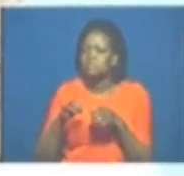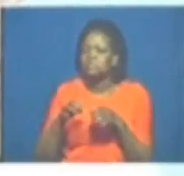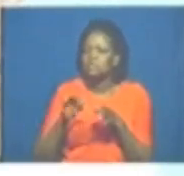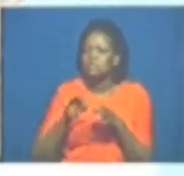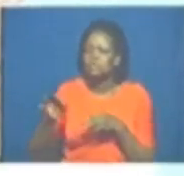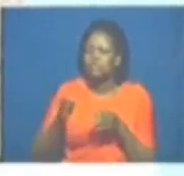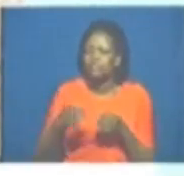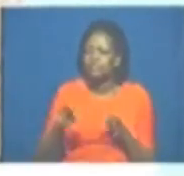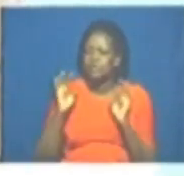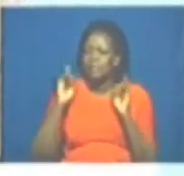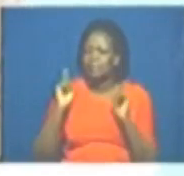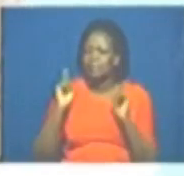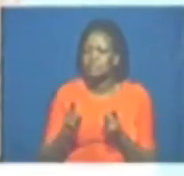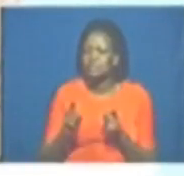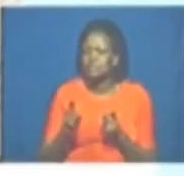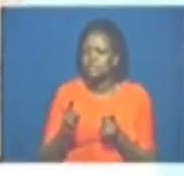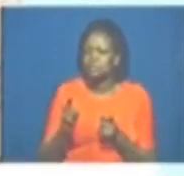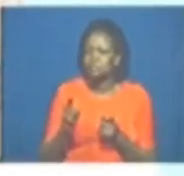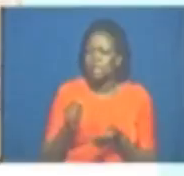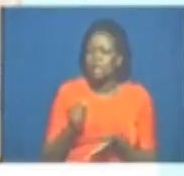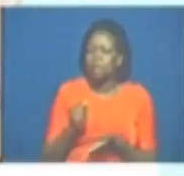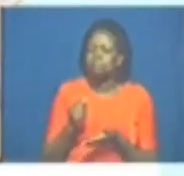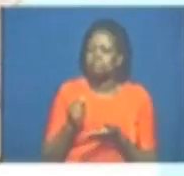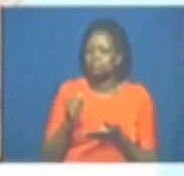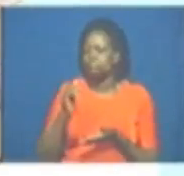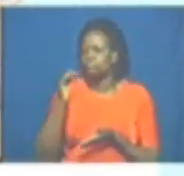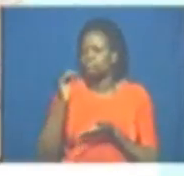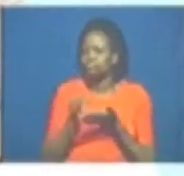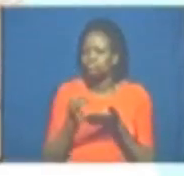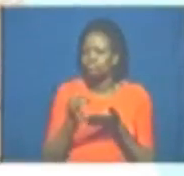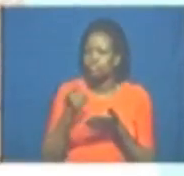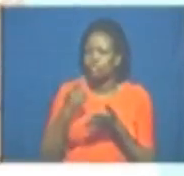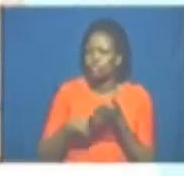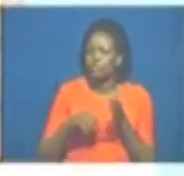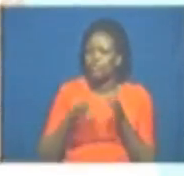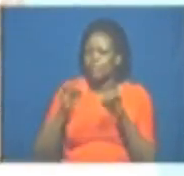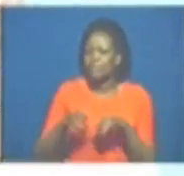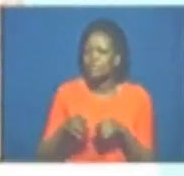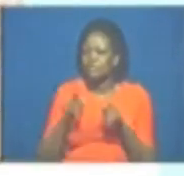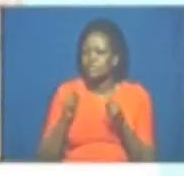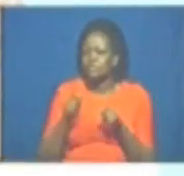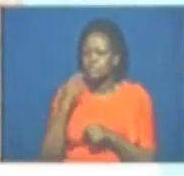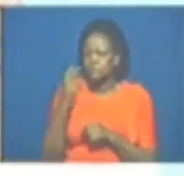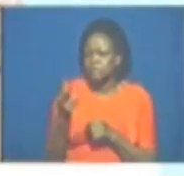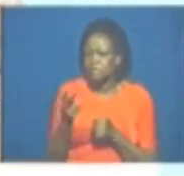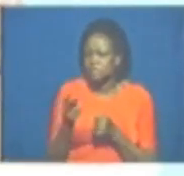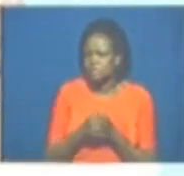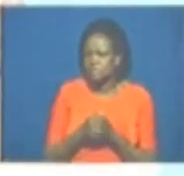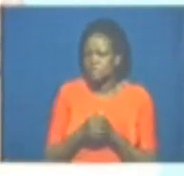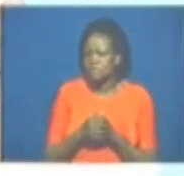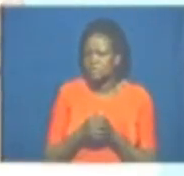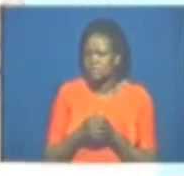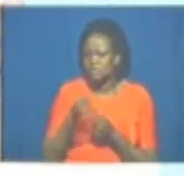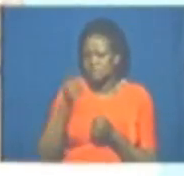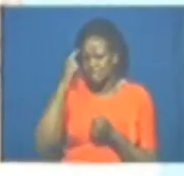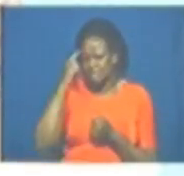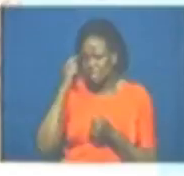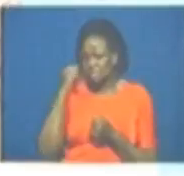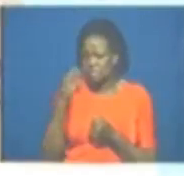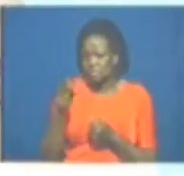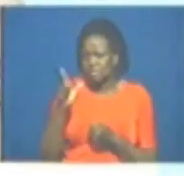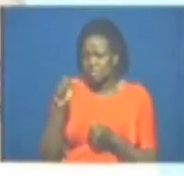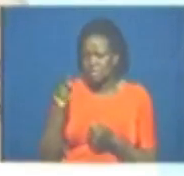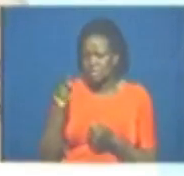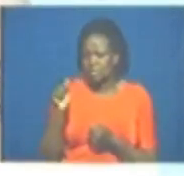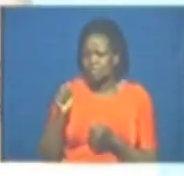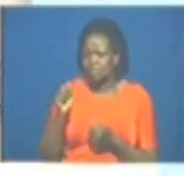to subsidize farming. I was watching one of the channels today, and I think it's a Laikipia. The farmers are